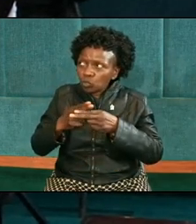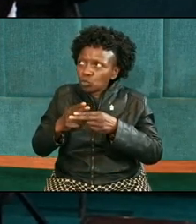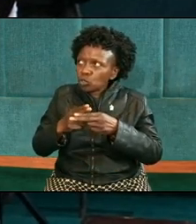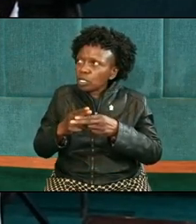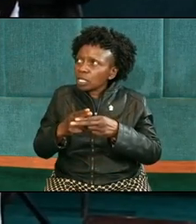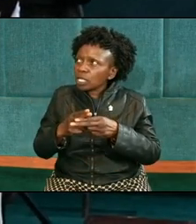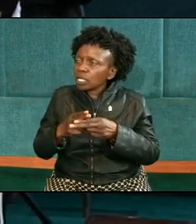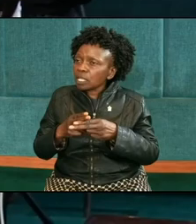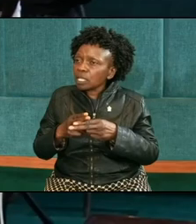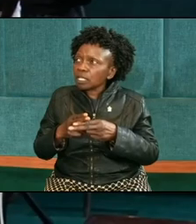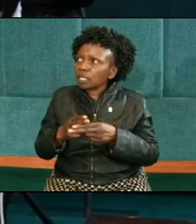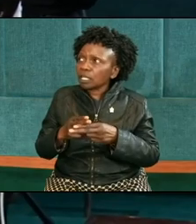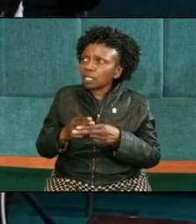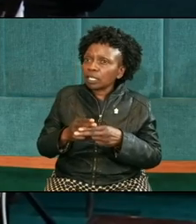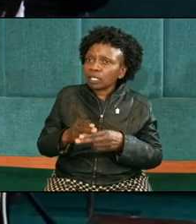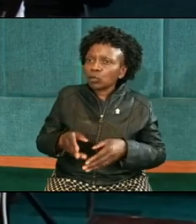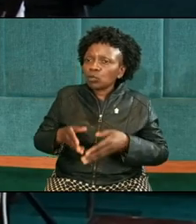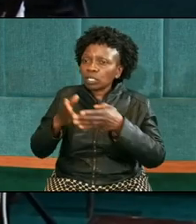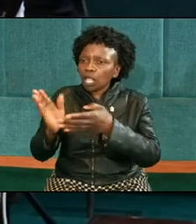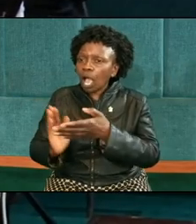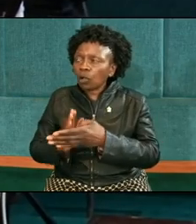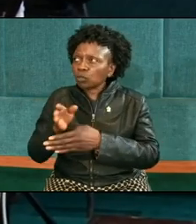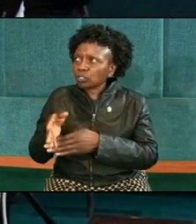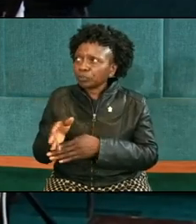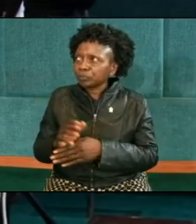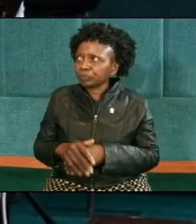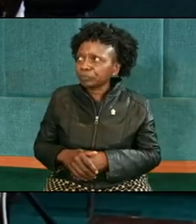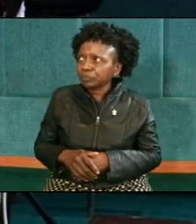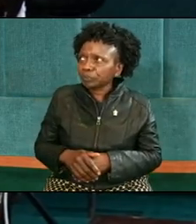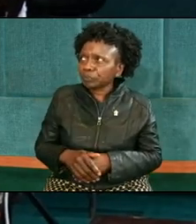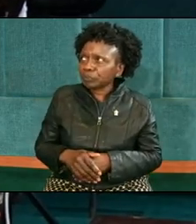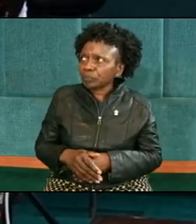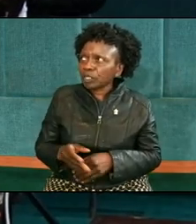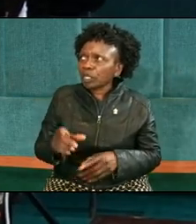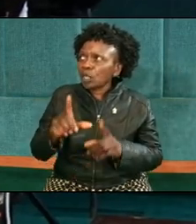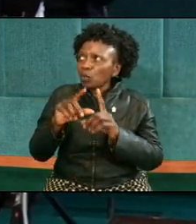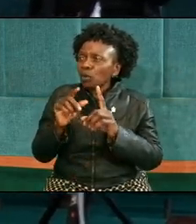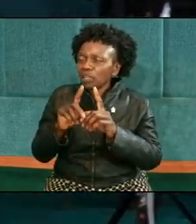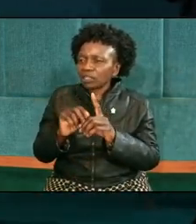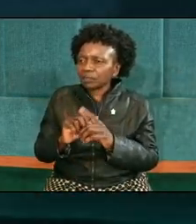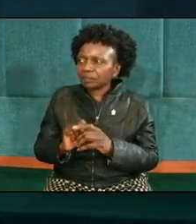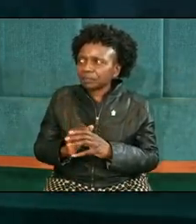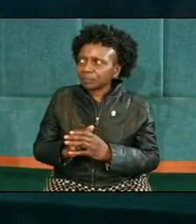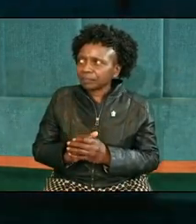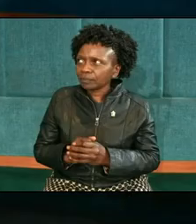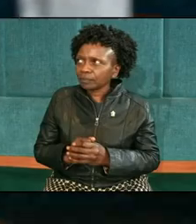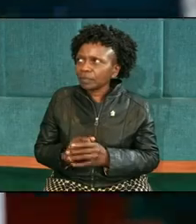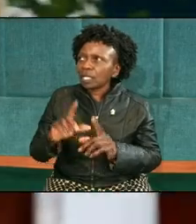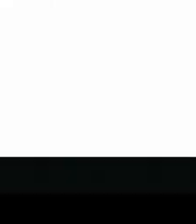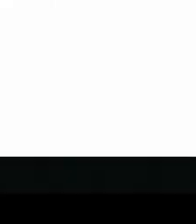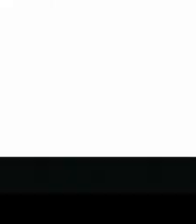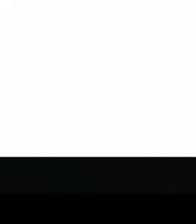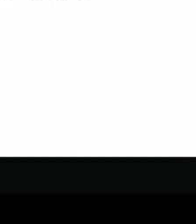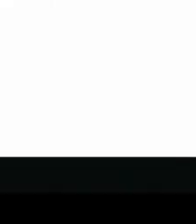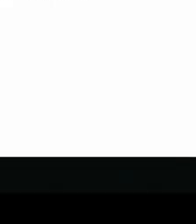took off the seaweed off his head and washed off himself, hey, the word of Lord have mercy. The word of the Lord come back to him